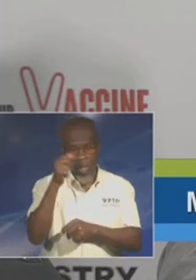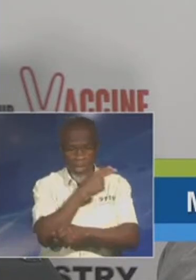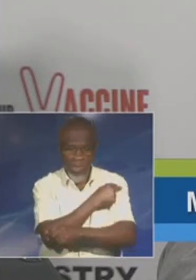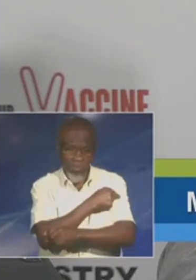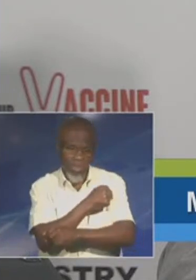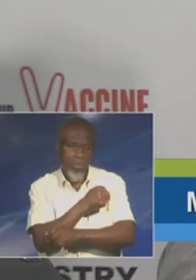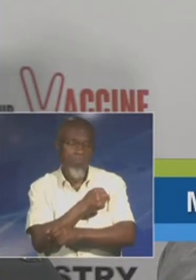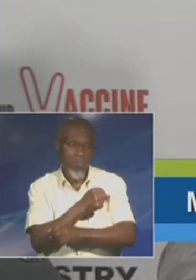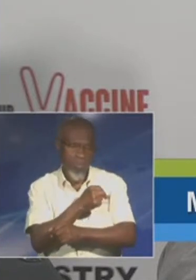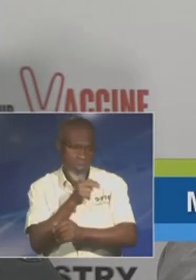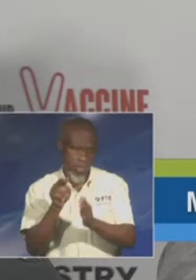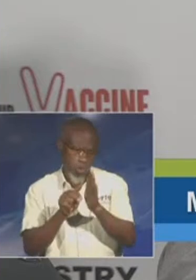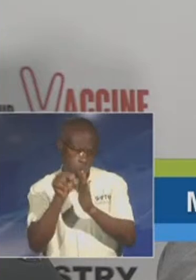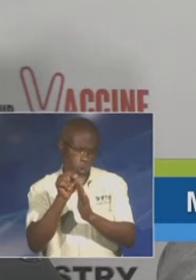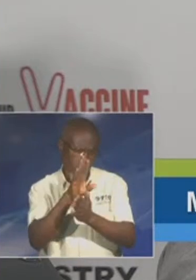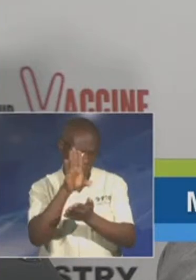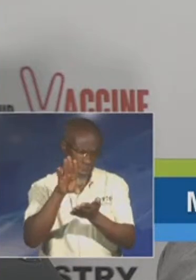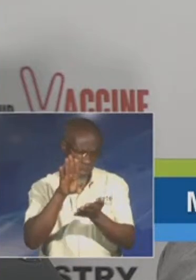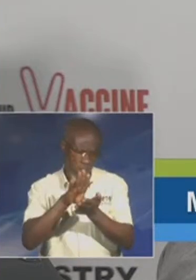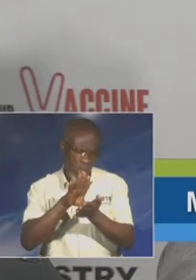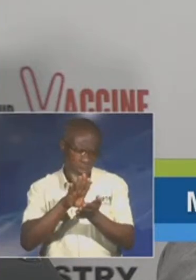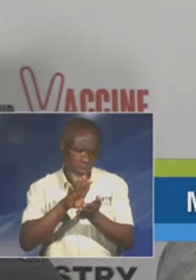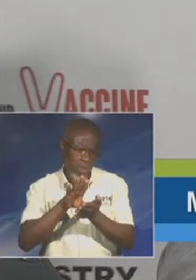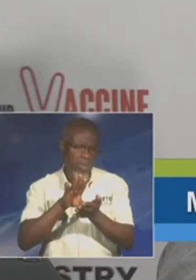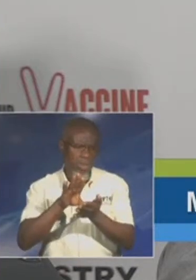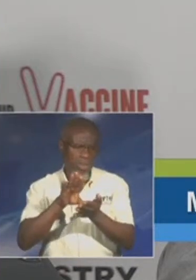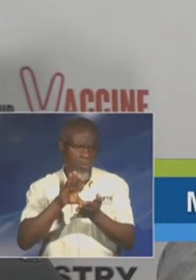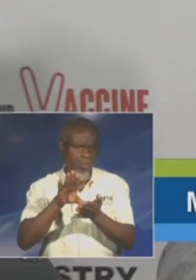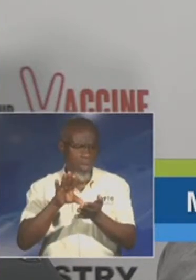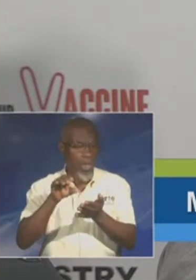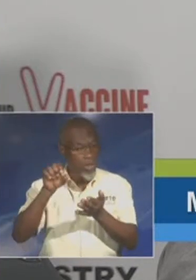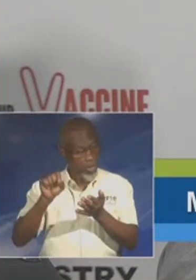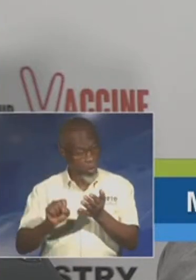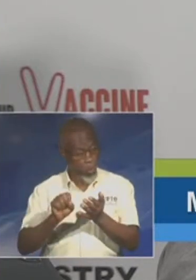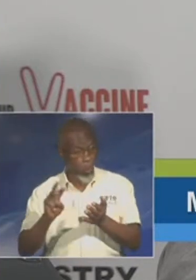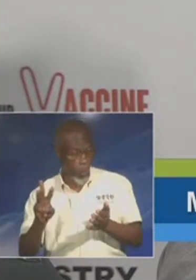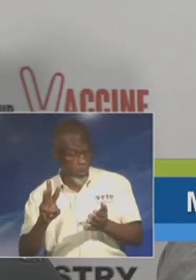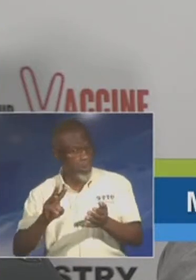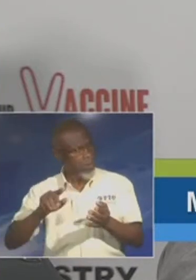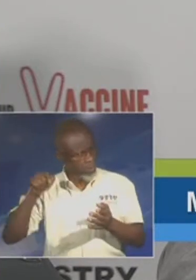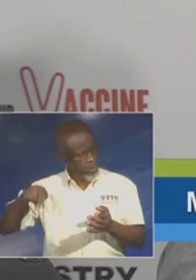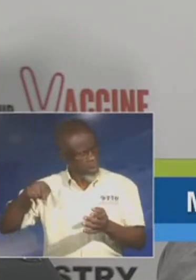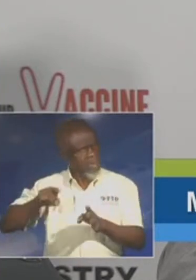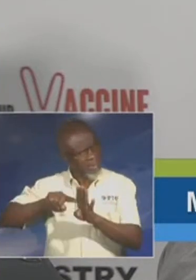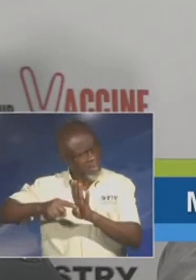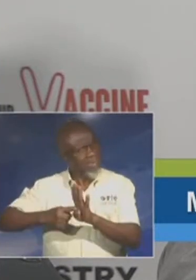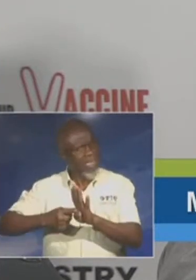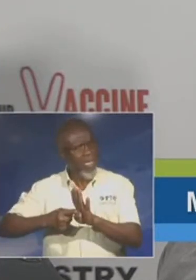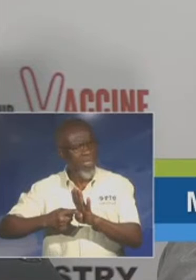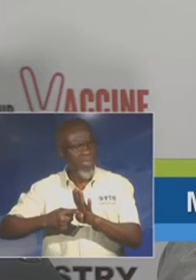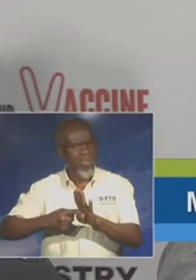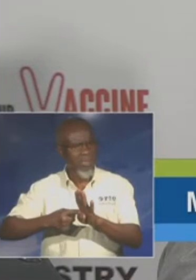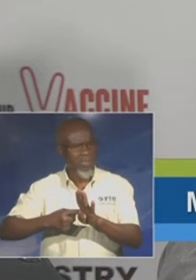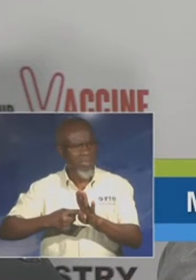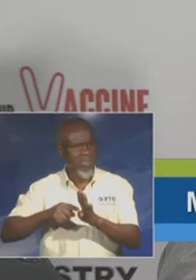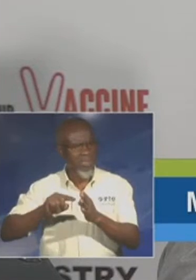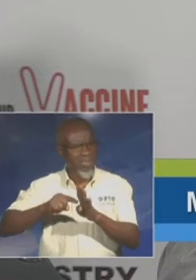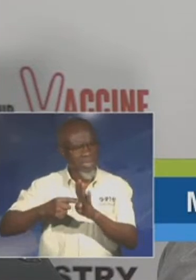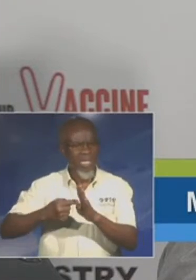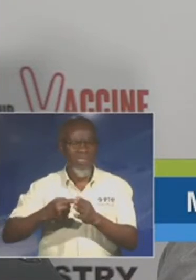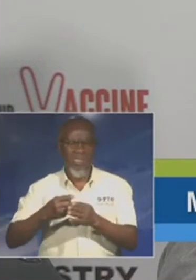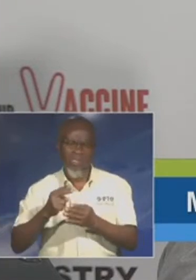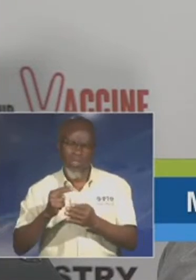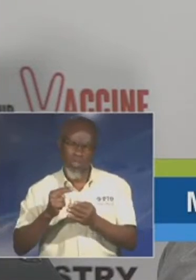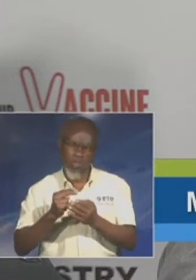in North Central. Southwest started their own long COVID clinic, I believe, in November last